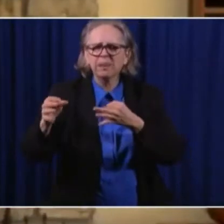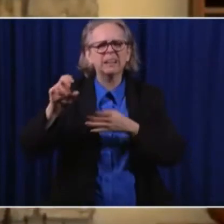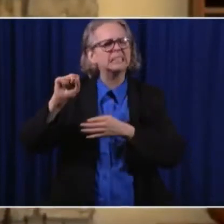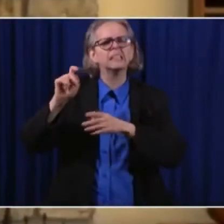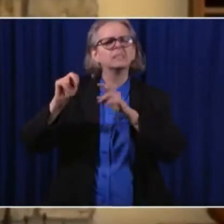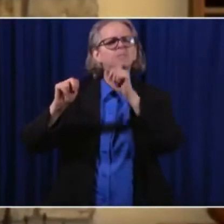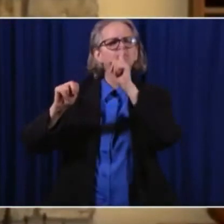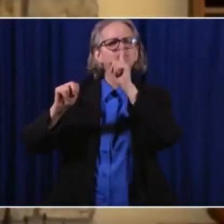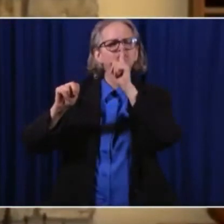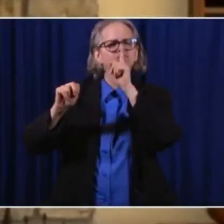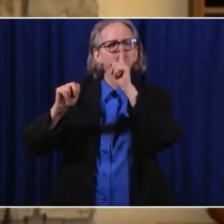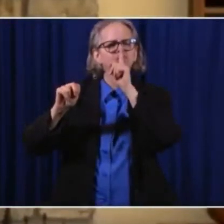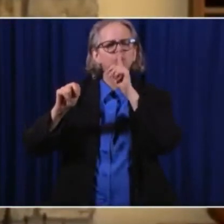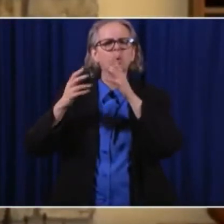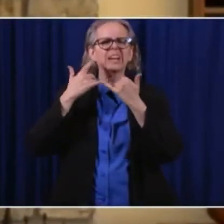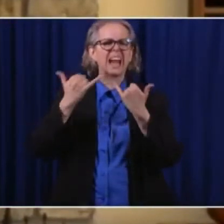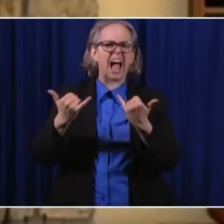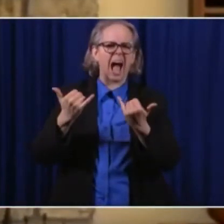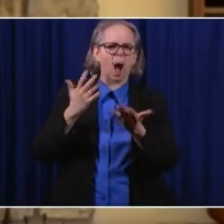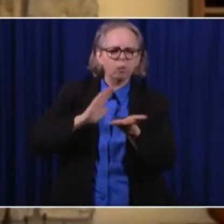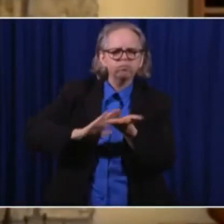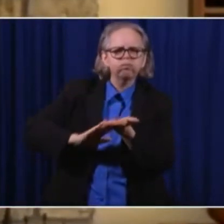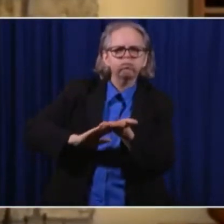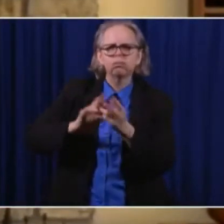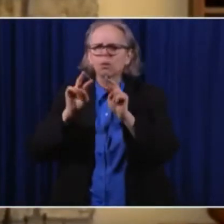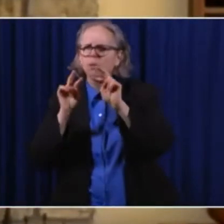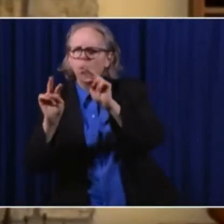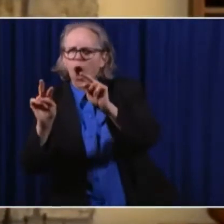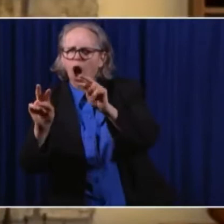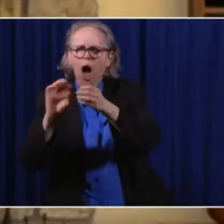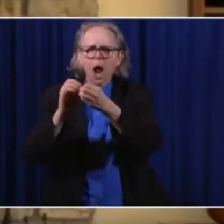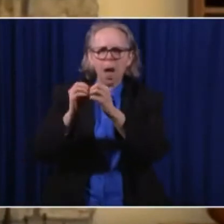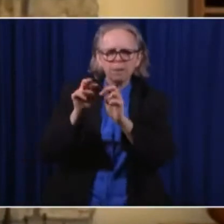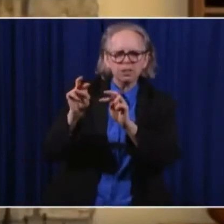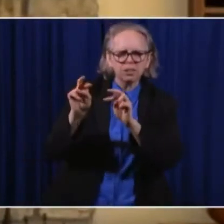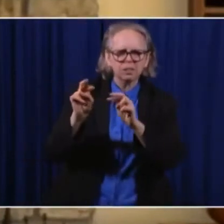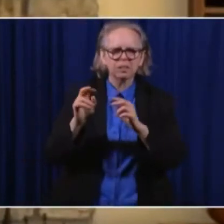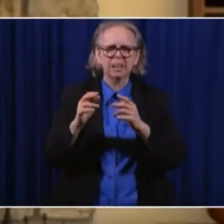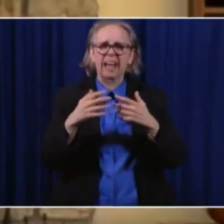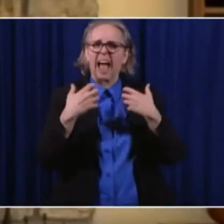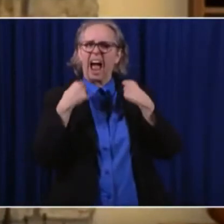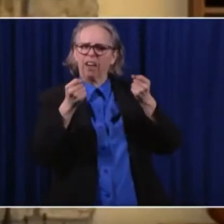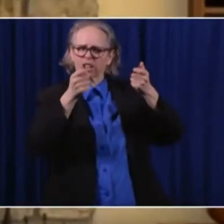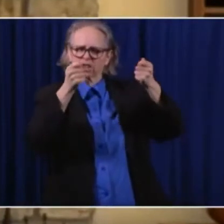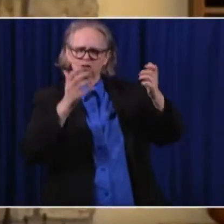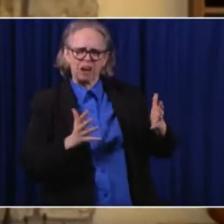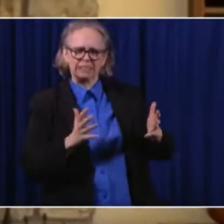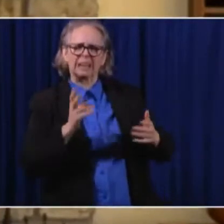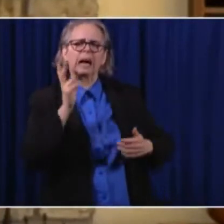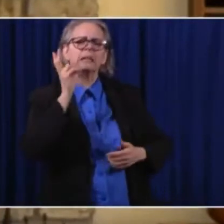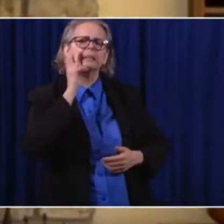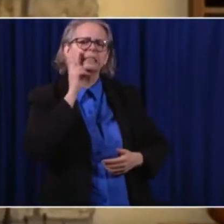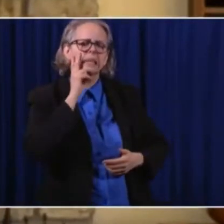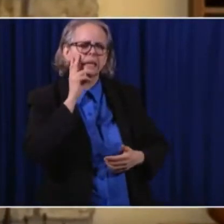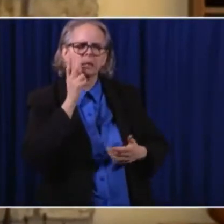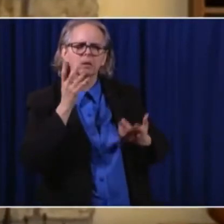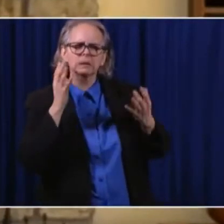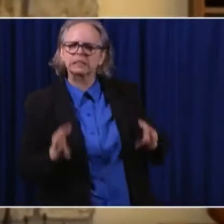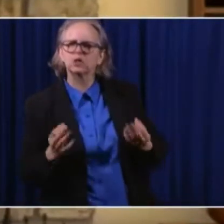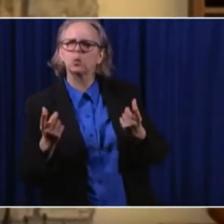We're consulting with health directors, and we'll see. But so far, winter sports